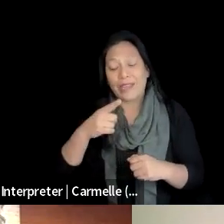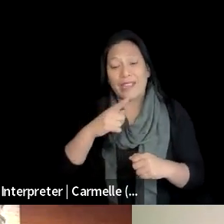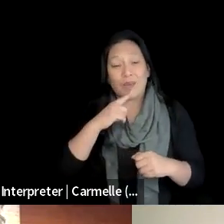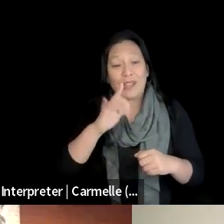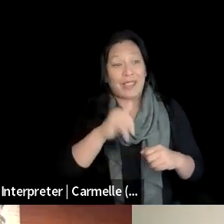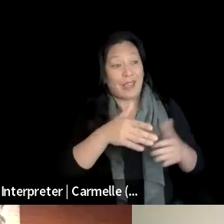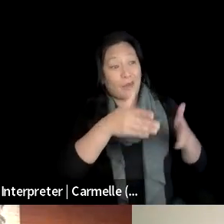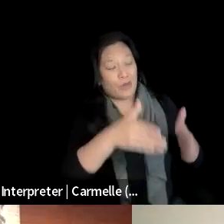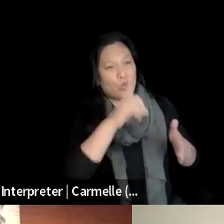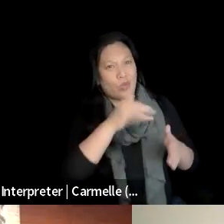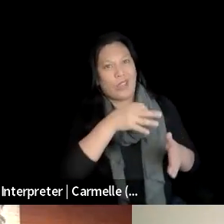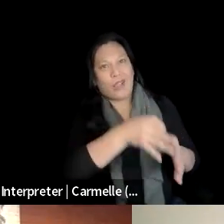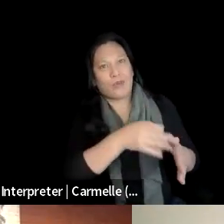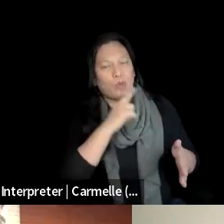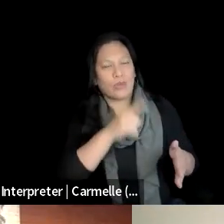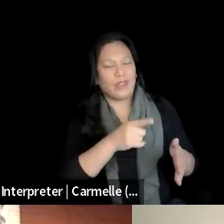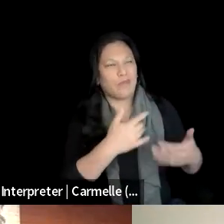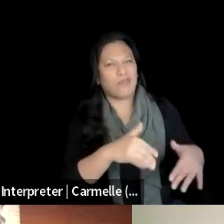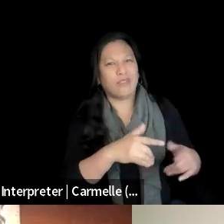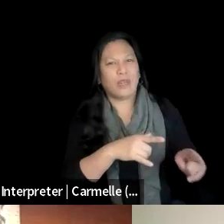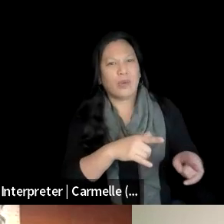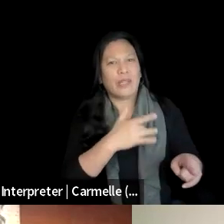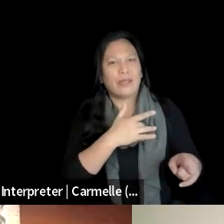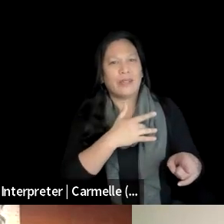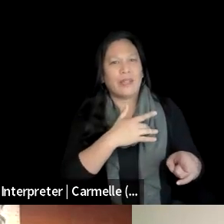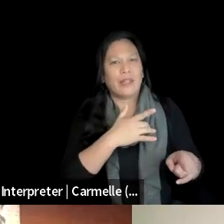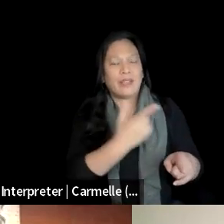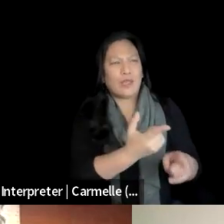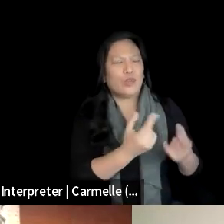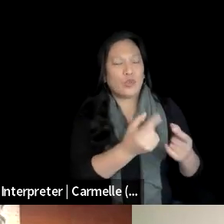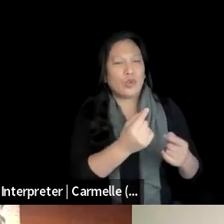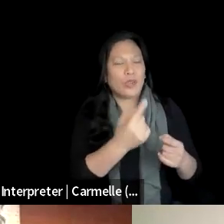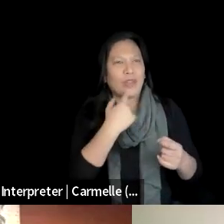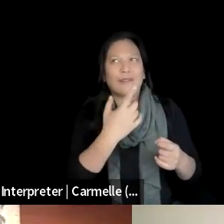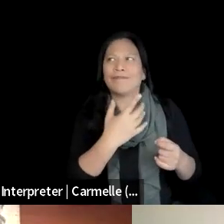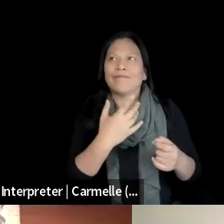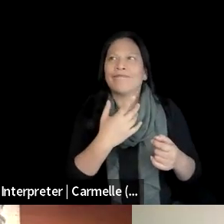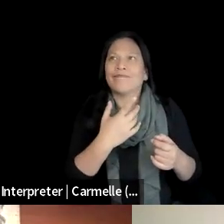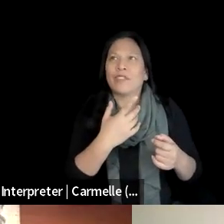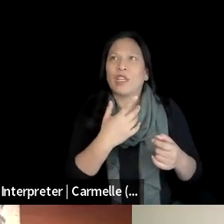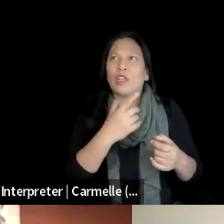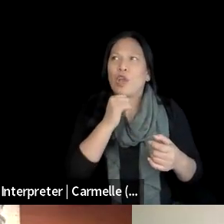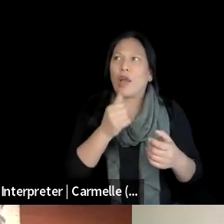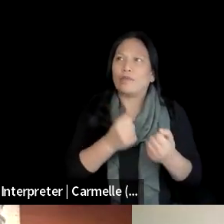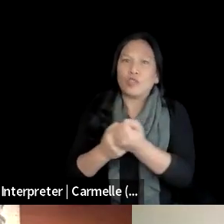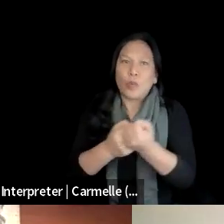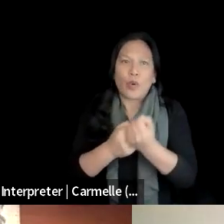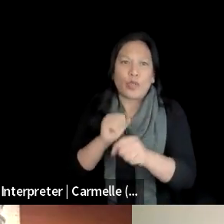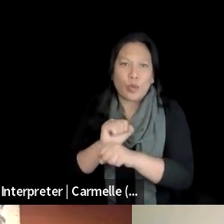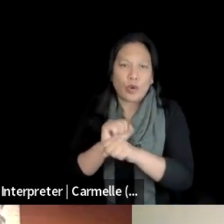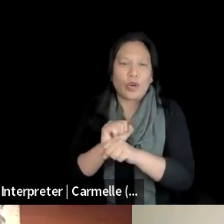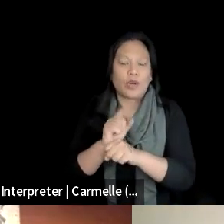rooted in, you know, somebody that is taking away from the work. Again, like I will always root the process in the